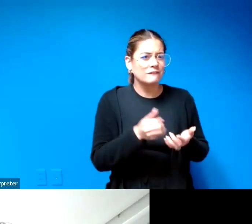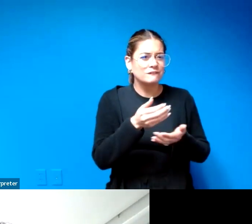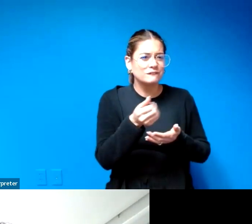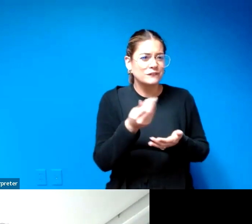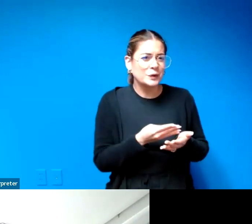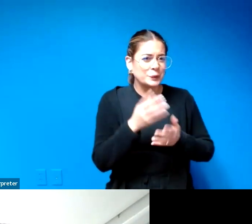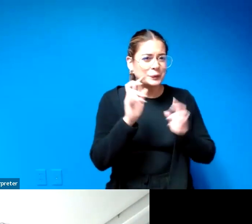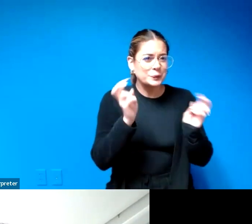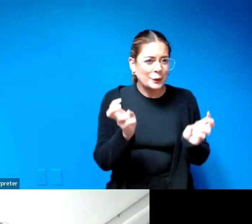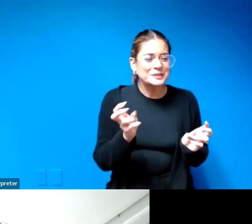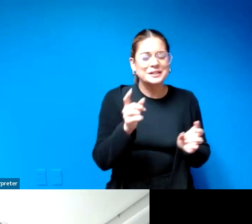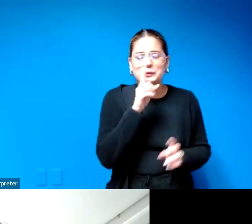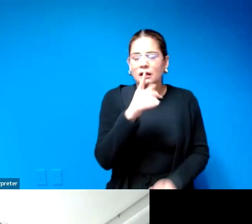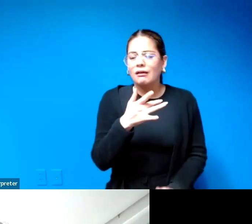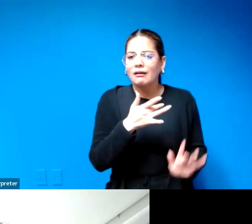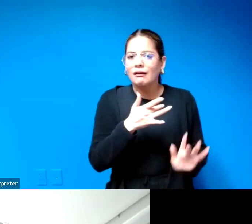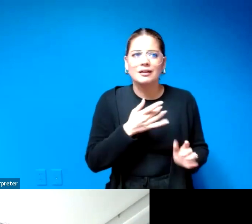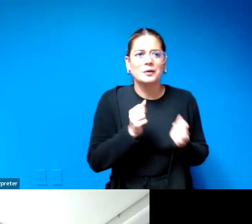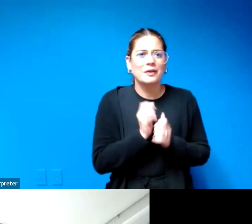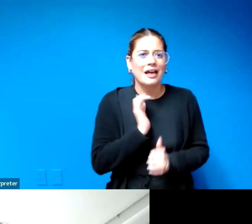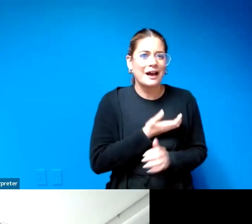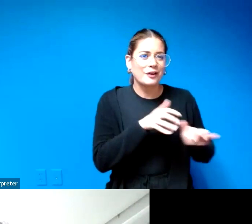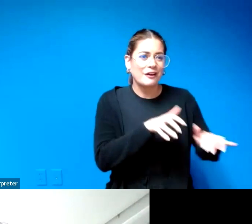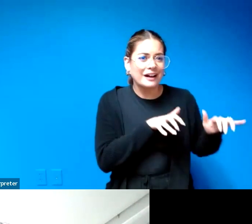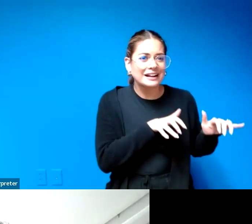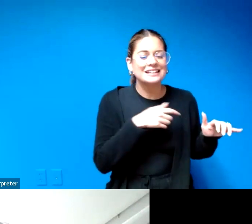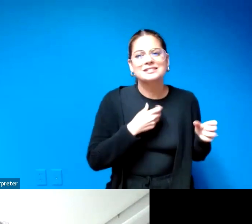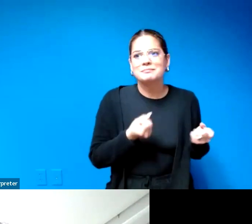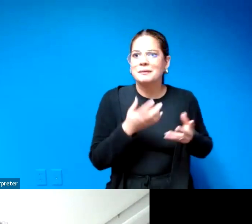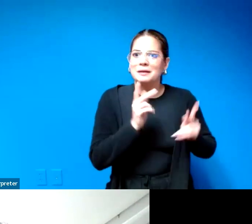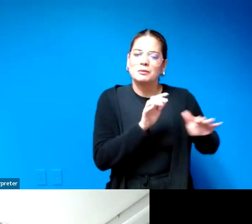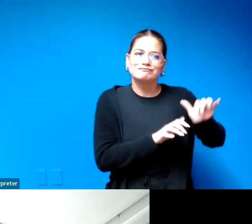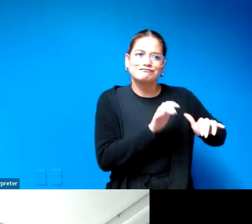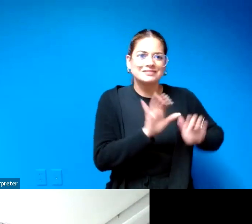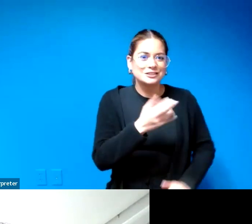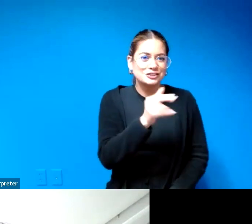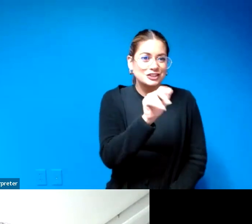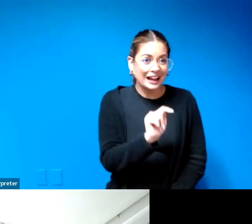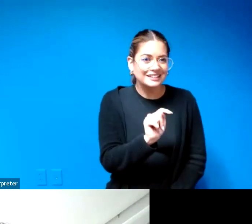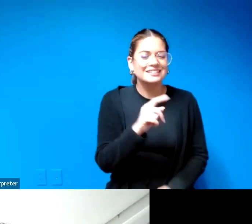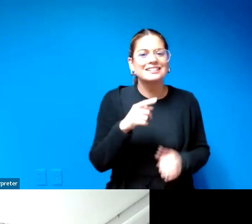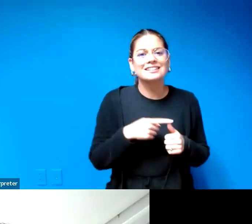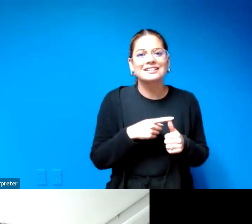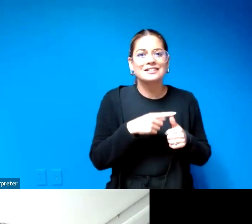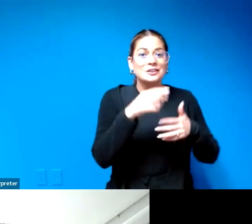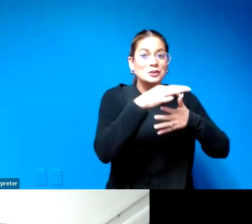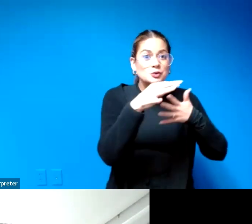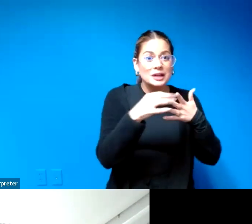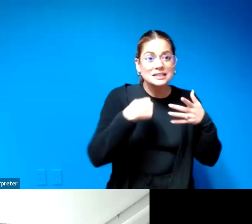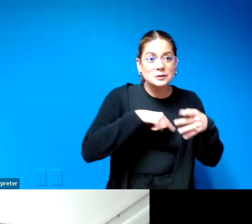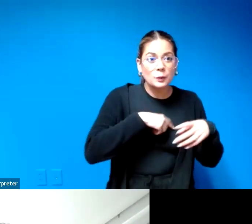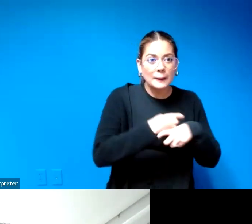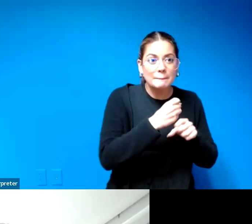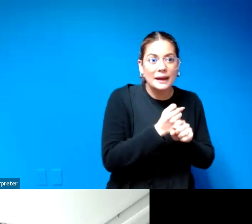really resonated with our audience, and I wanted to share those back with you that were typed in the chat box. So, the choices we make are based on